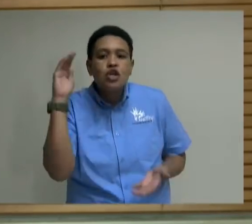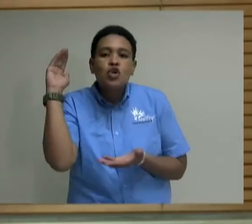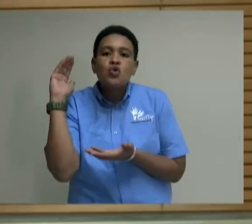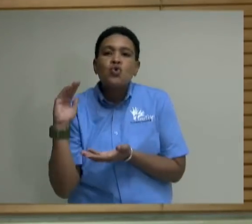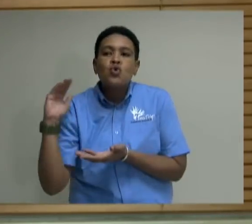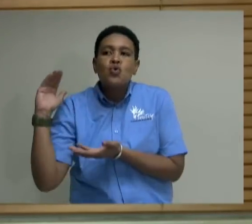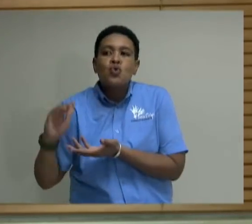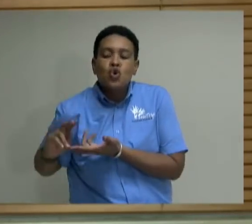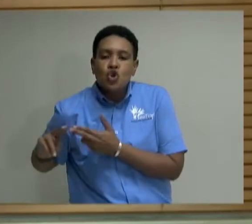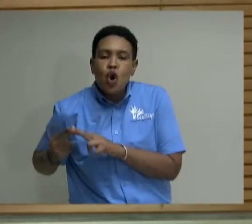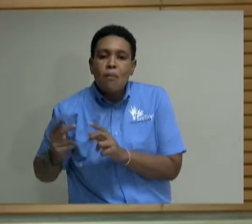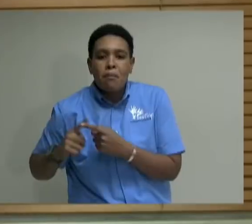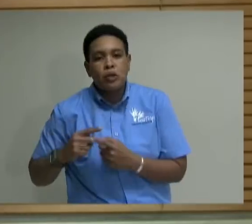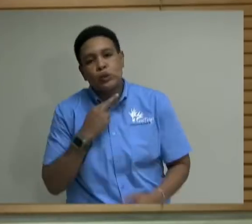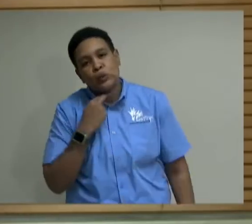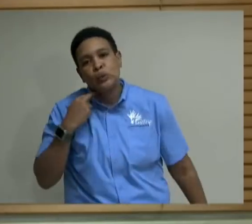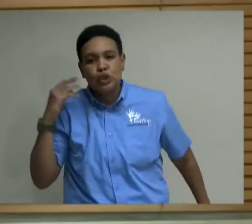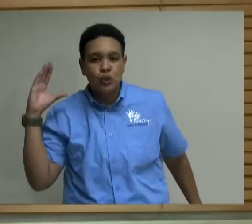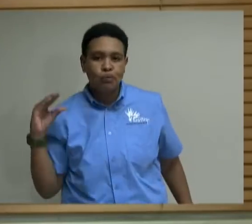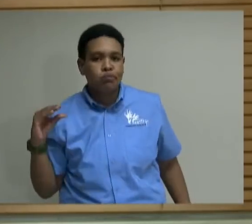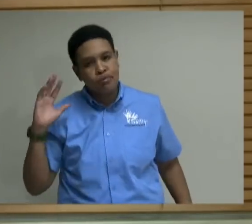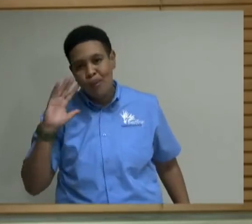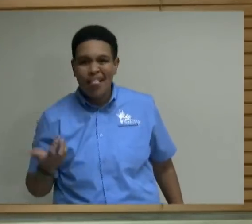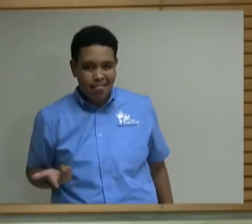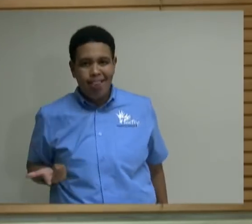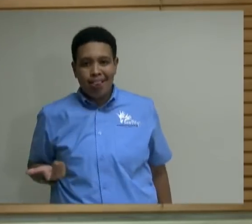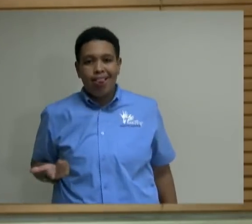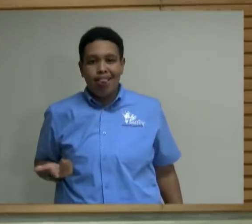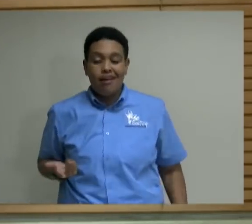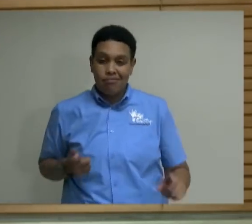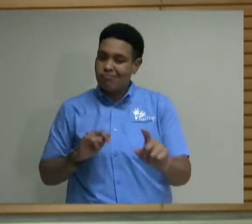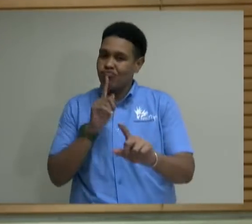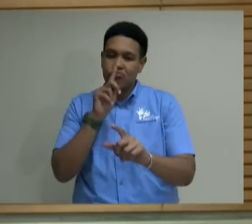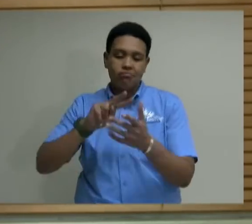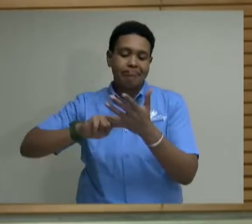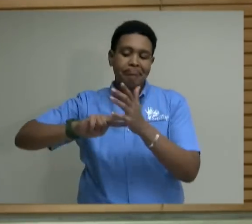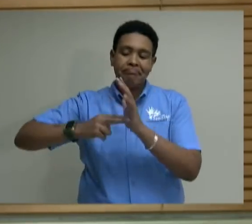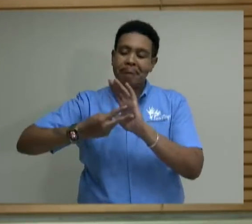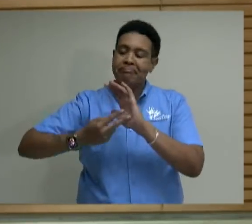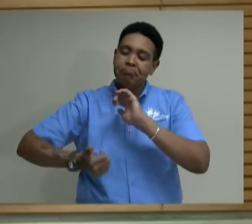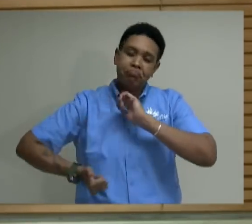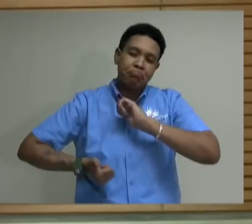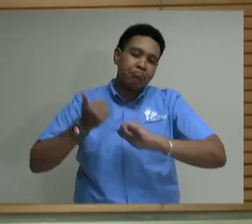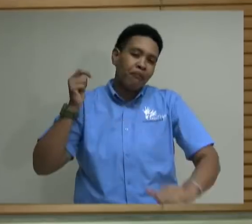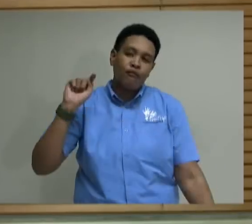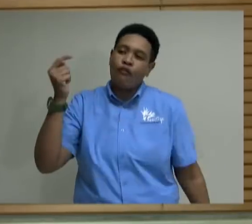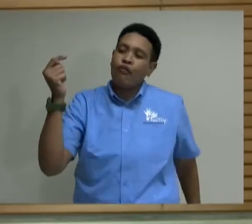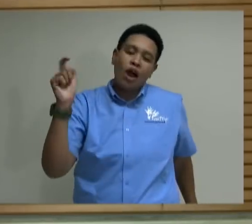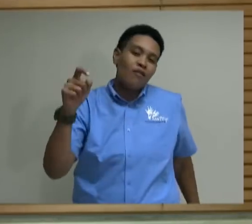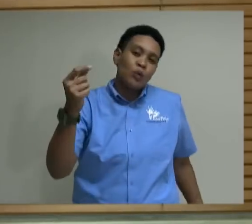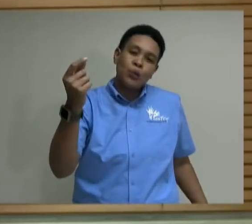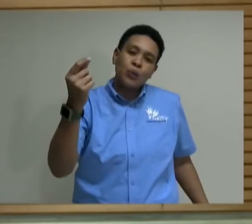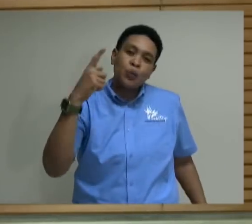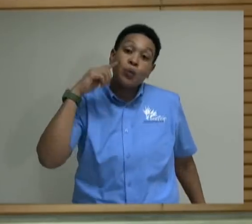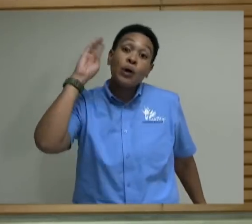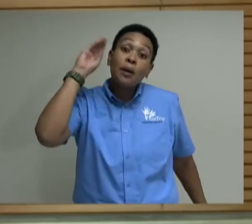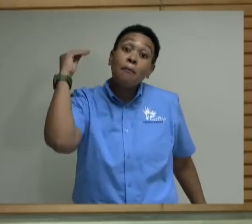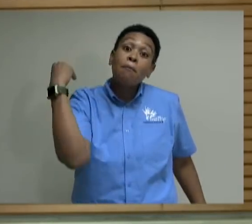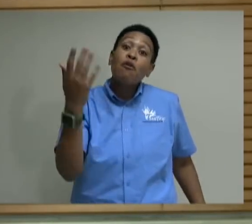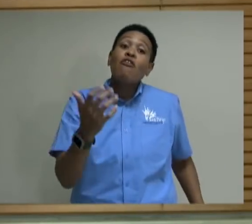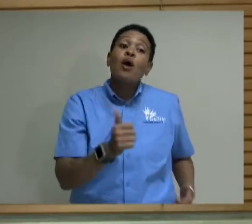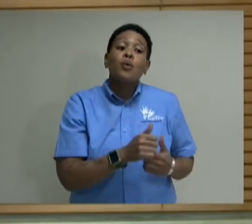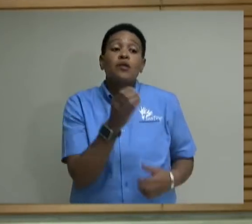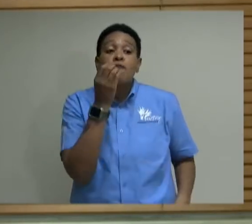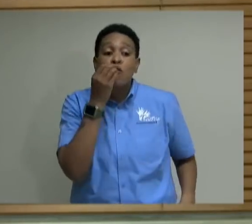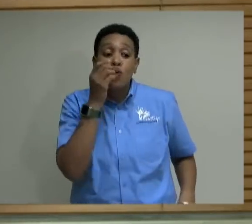reduction and the risk reduction. And that is really the major thing we have to do. We will provide you with food, because that's